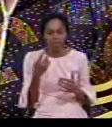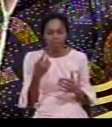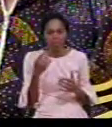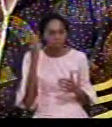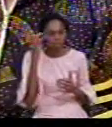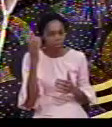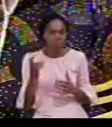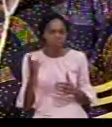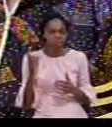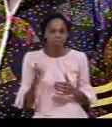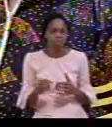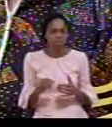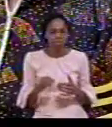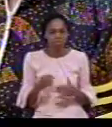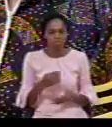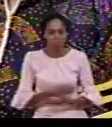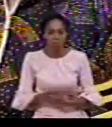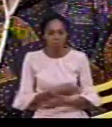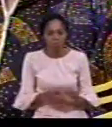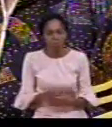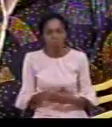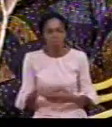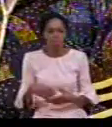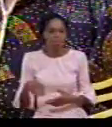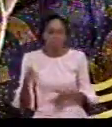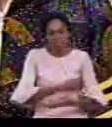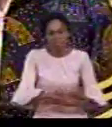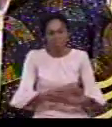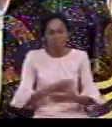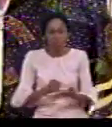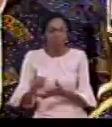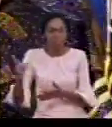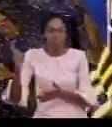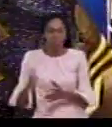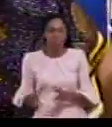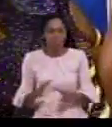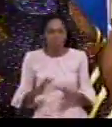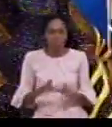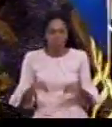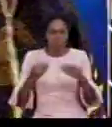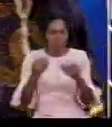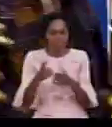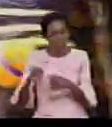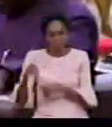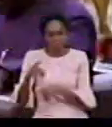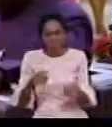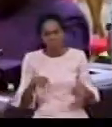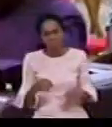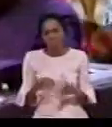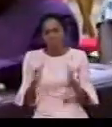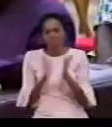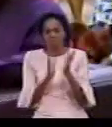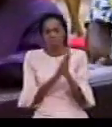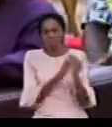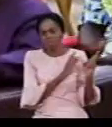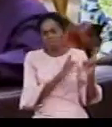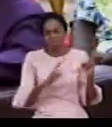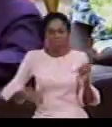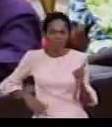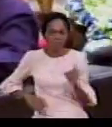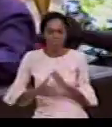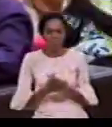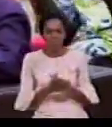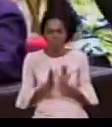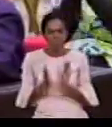us, that the devil came to take away, but God intervened. And I believe God in Jesus' name. Amen. Put your